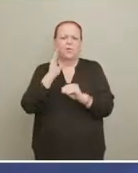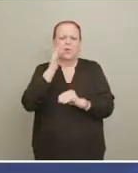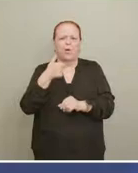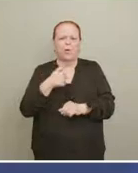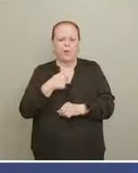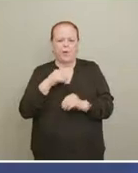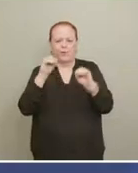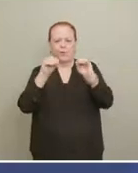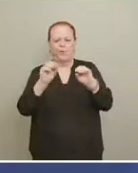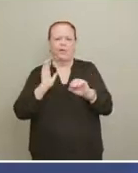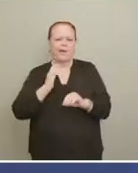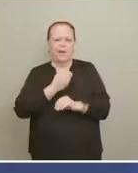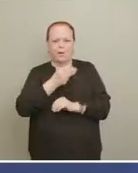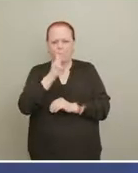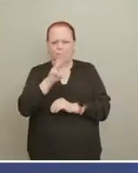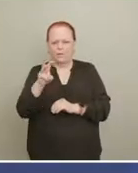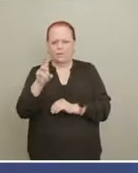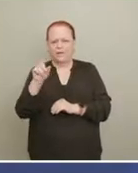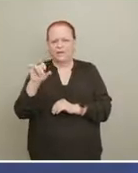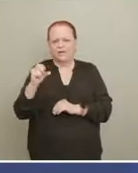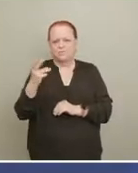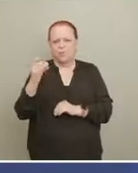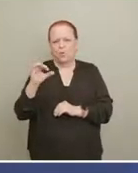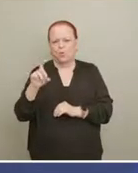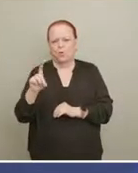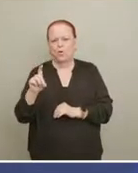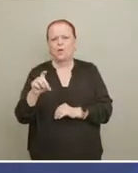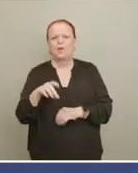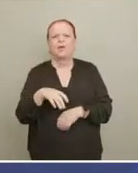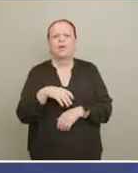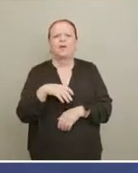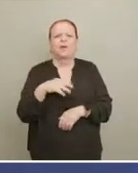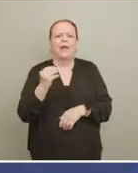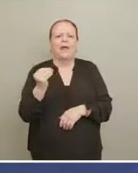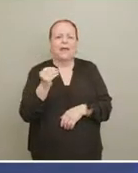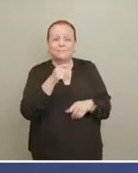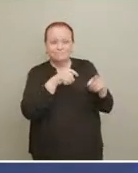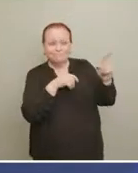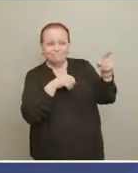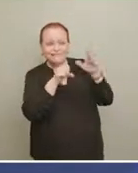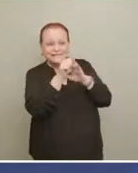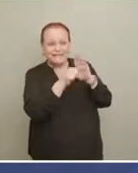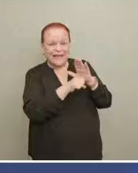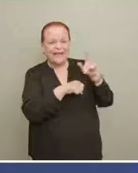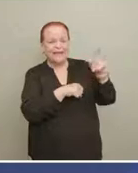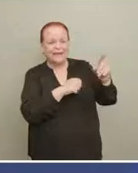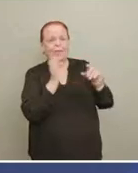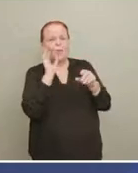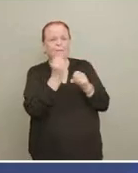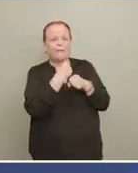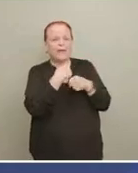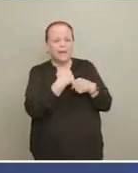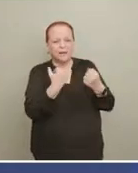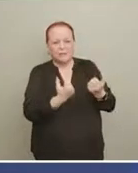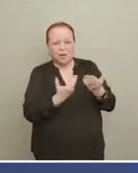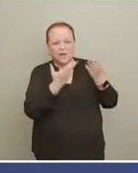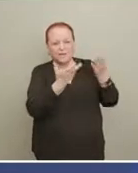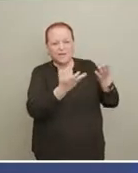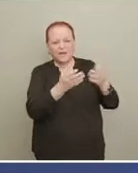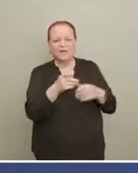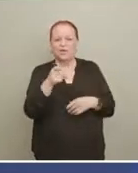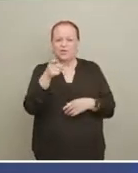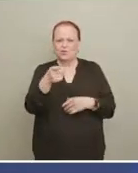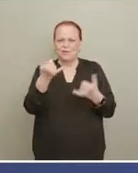make changes in the state dashboard and make recommendations to the local health jurisdiction dashboard. So actually, you just give